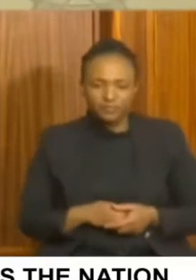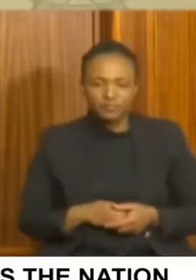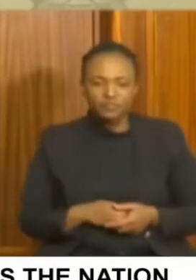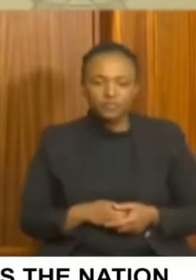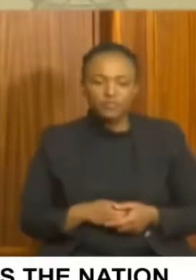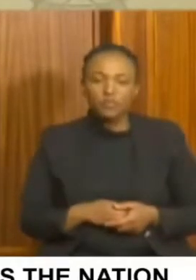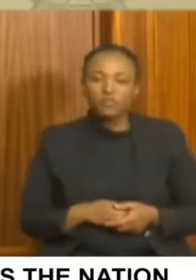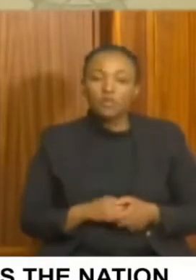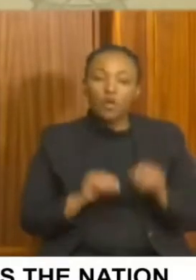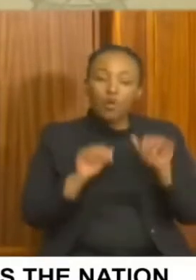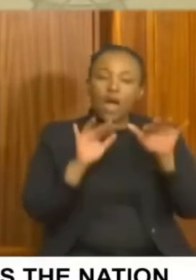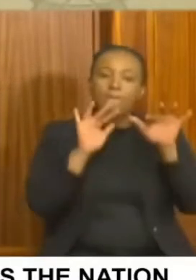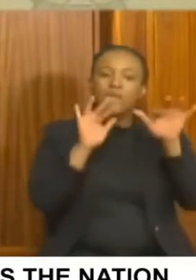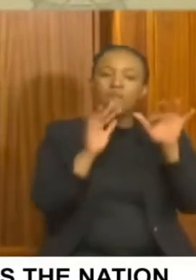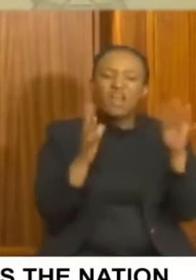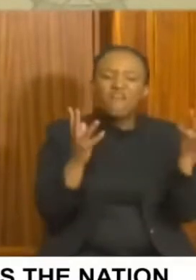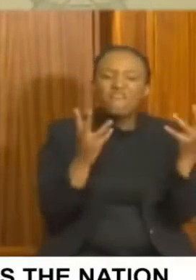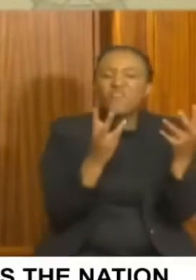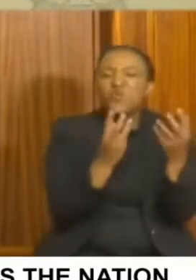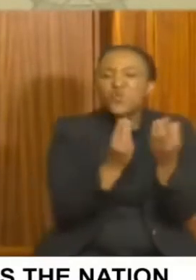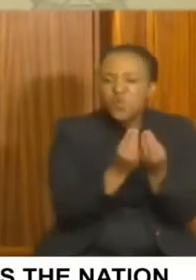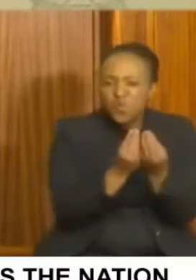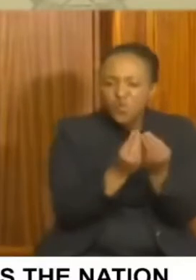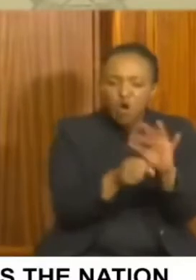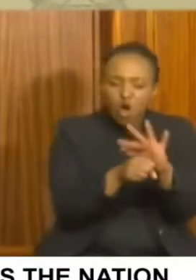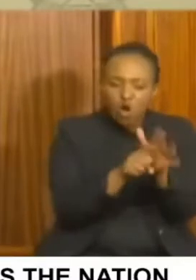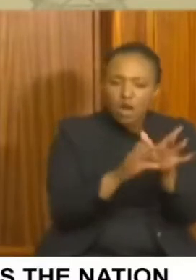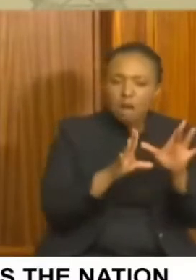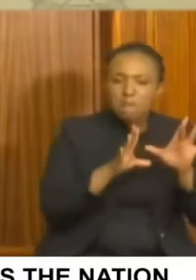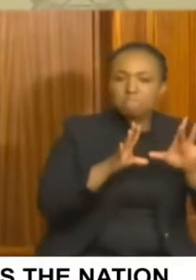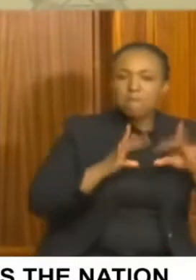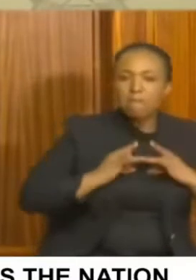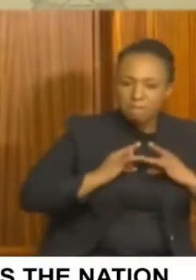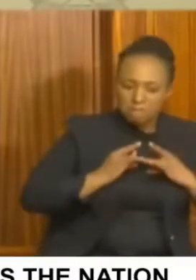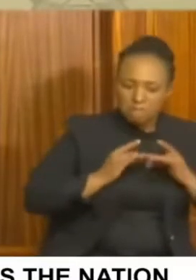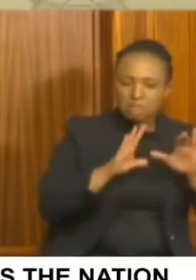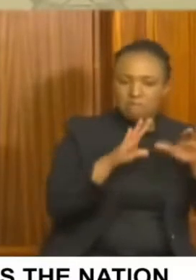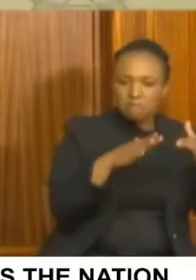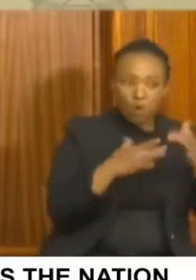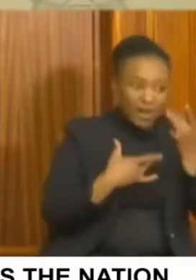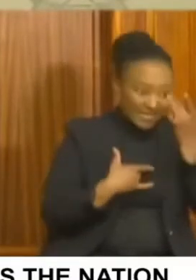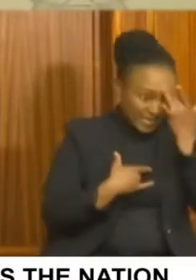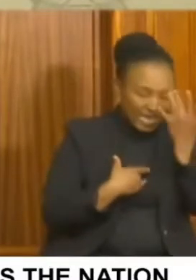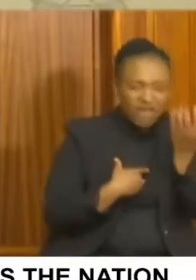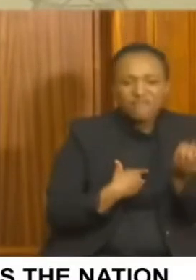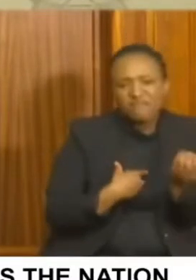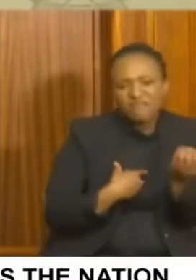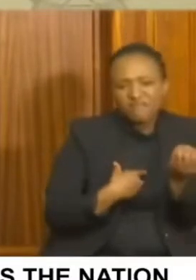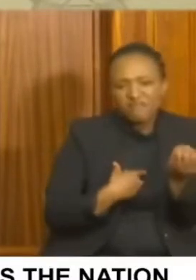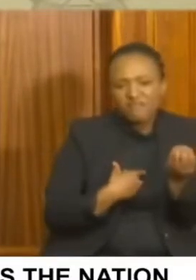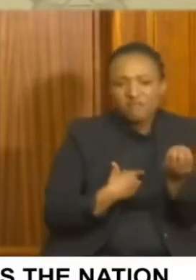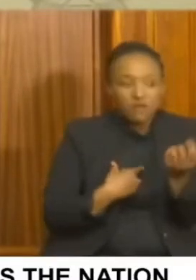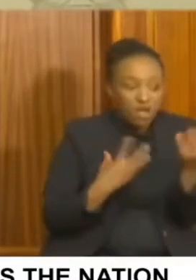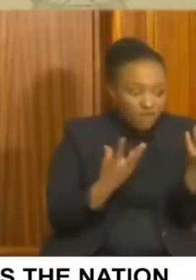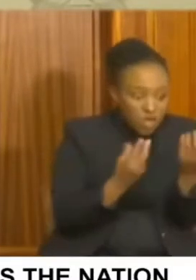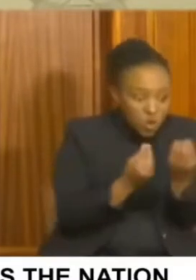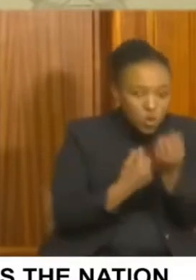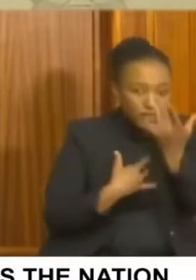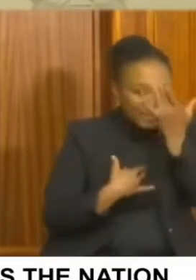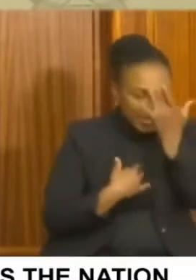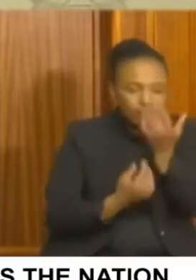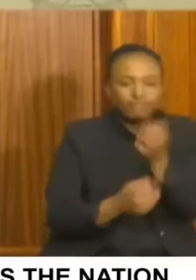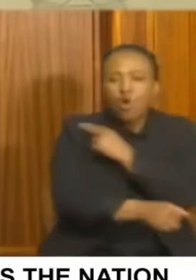are infected at any one time, yes, the fewer people get sick. Fewer people need to